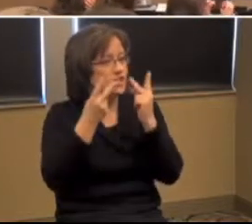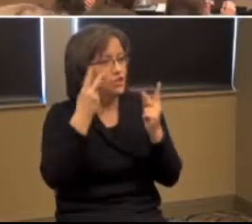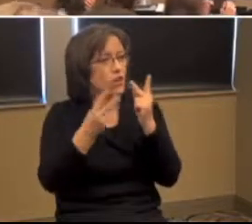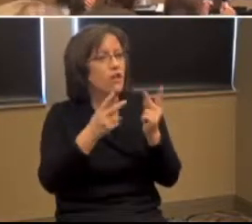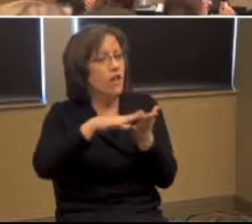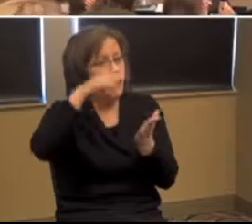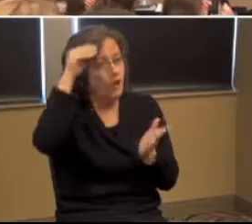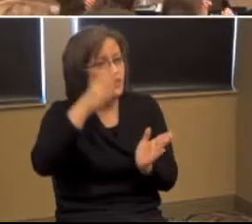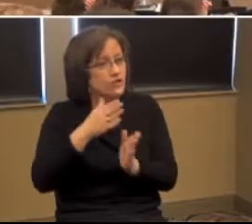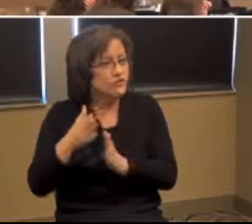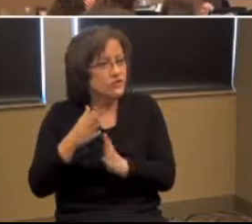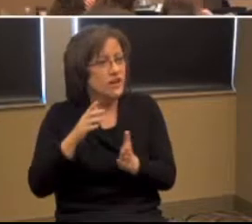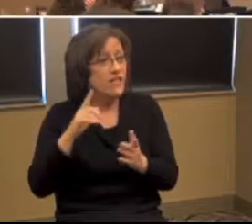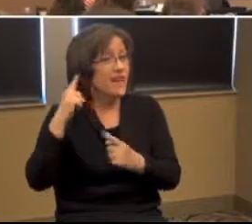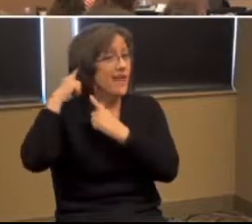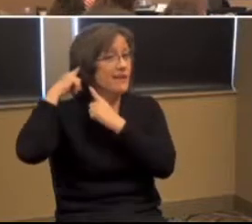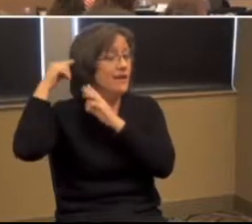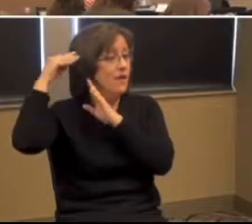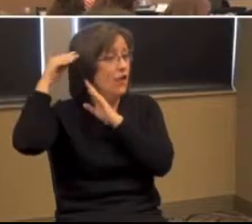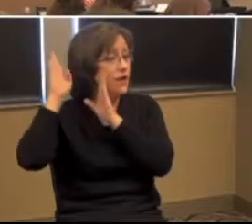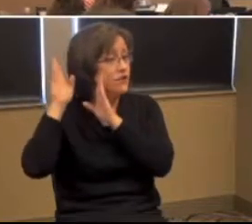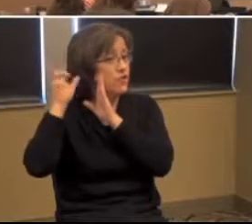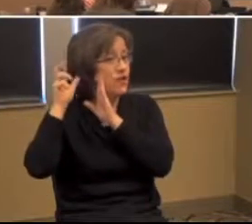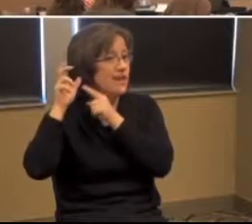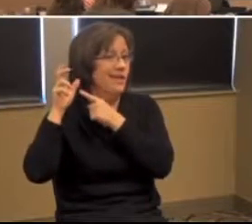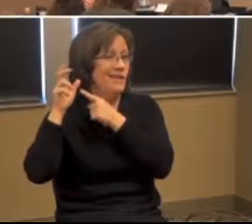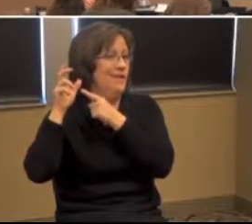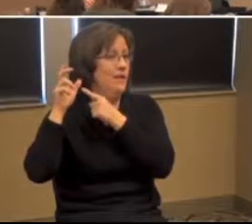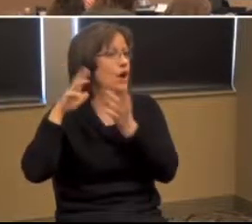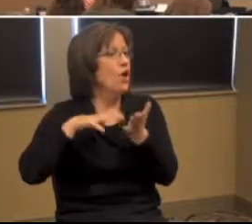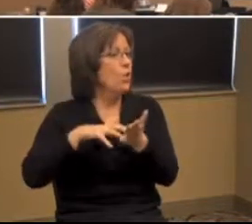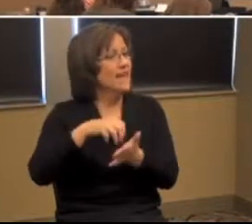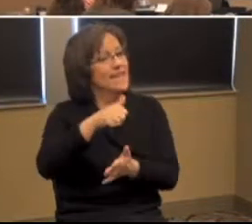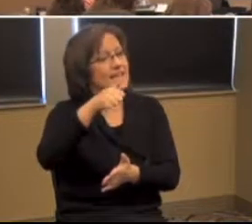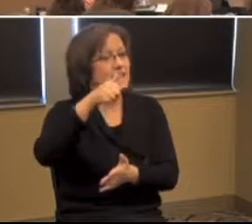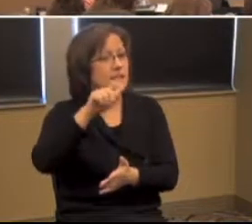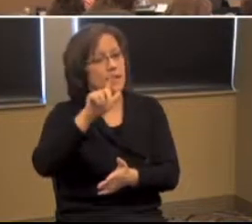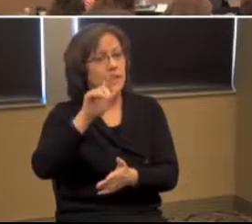that auditory component is actually their weakest